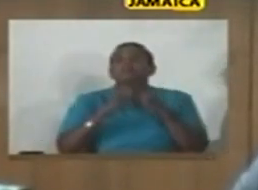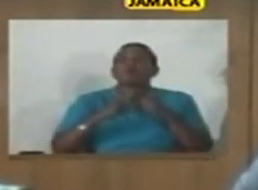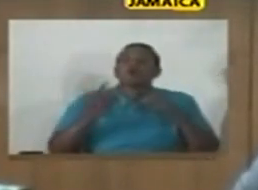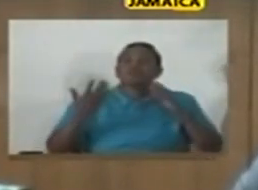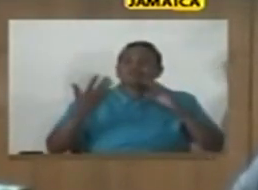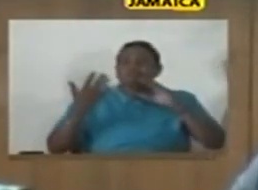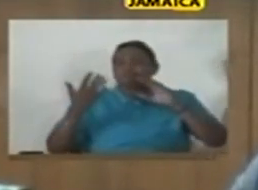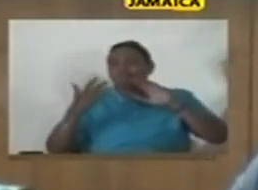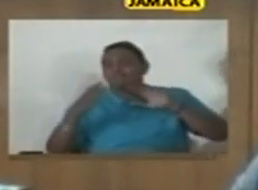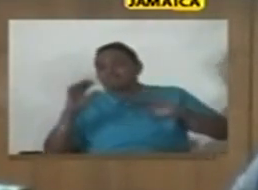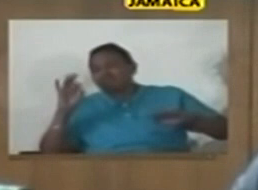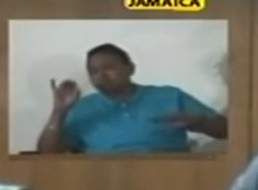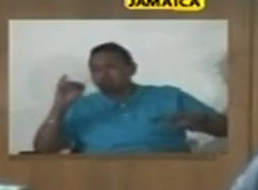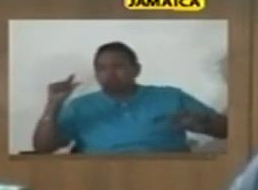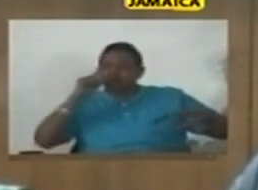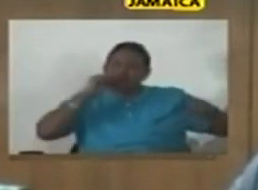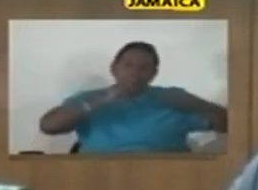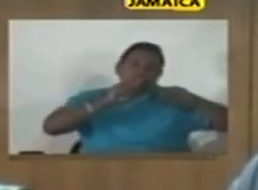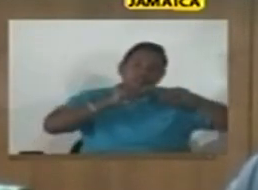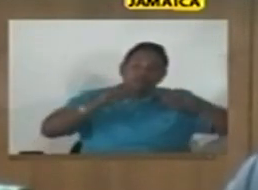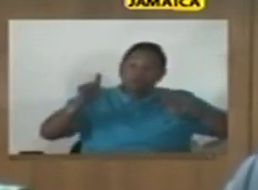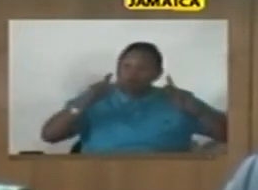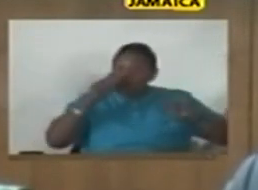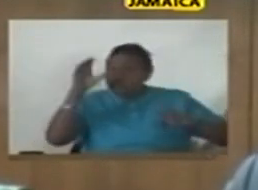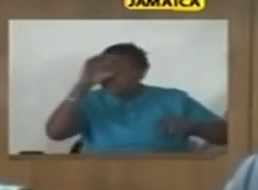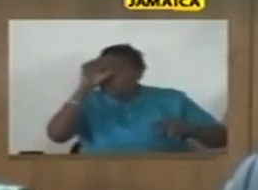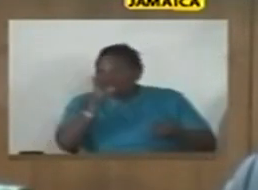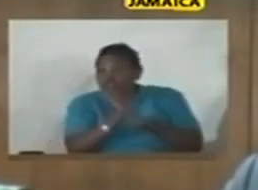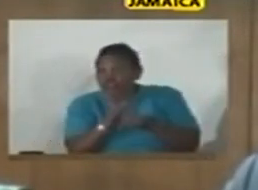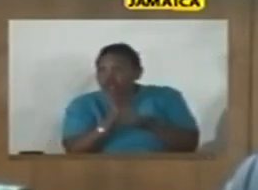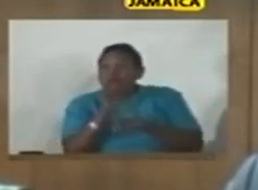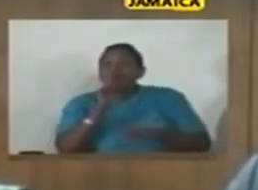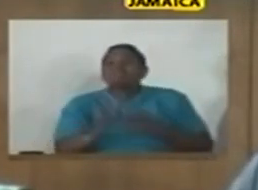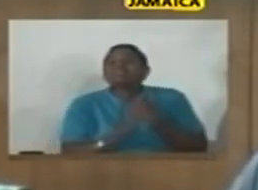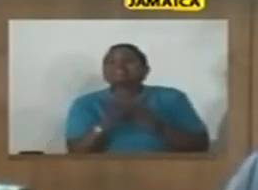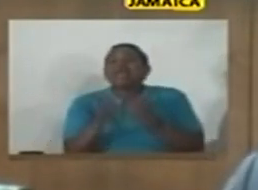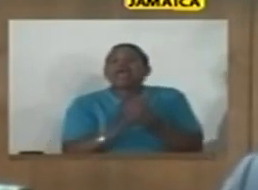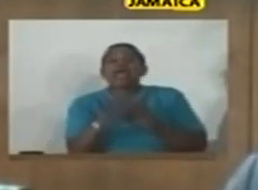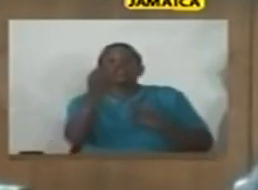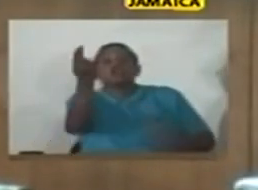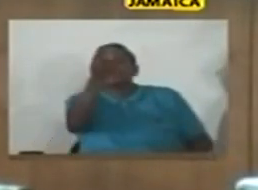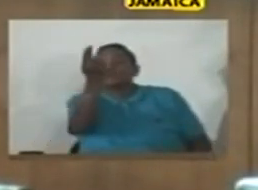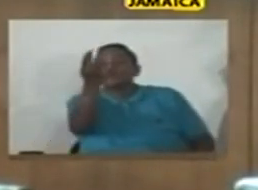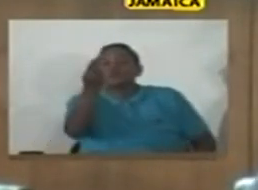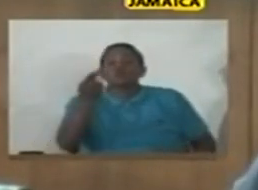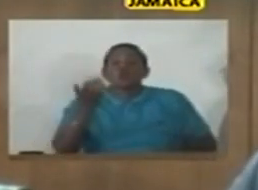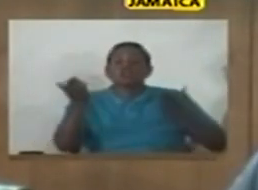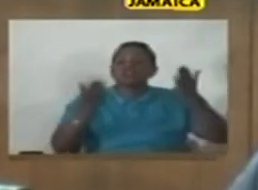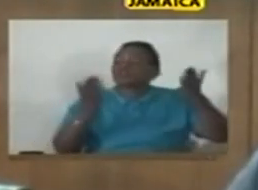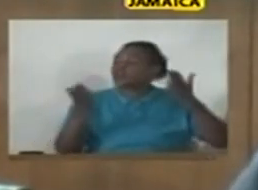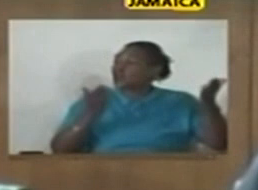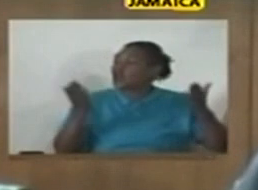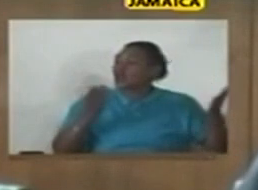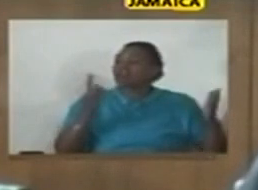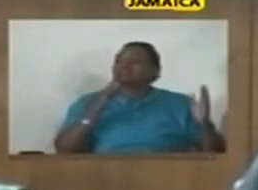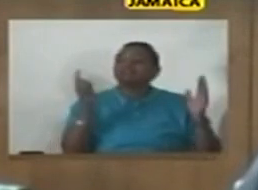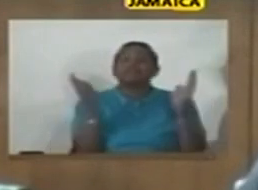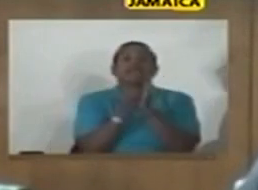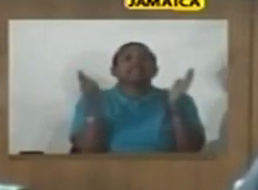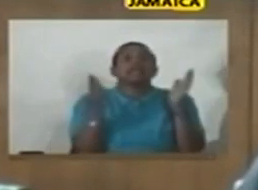to sensitize vulnerable job seekers of the dangers of utilizing the services of